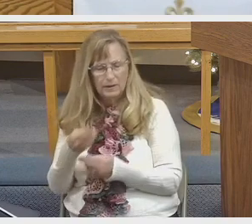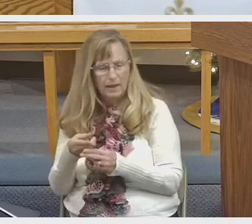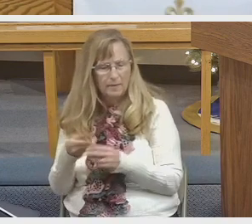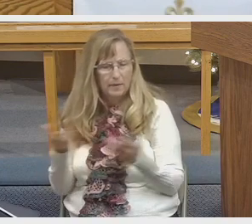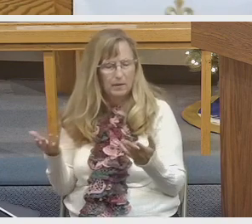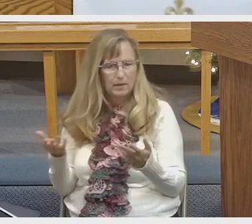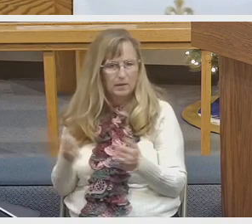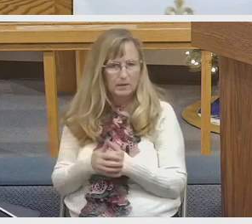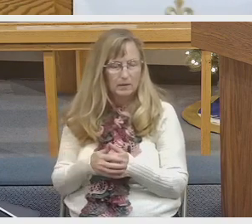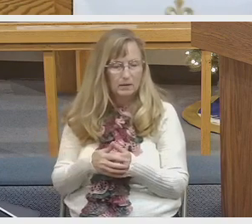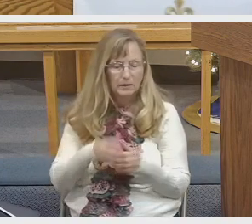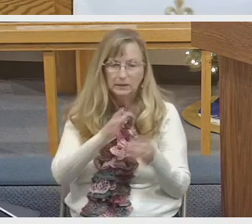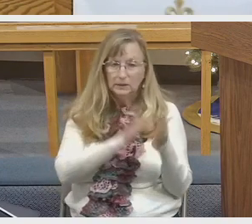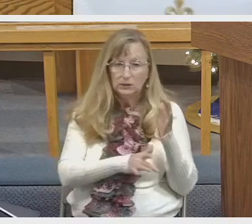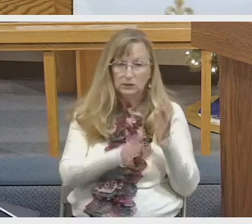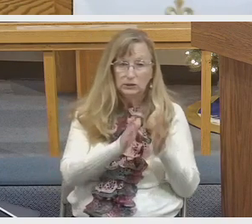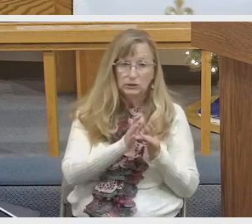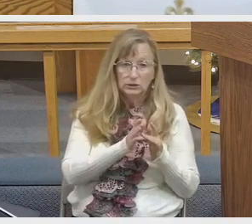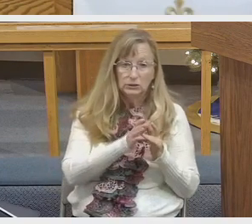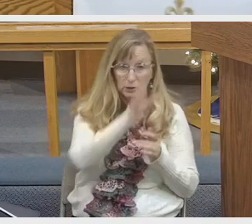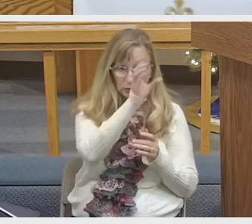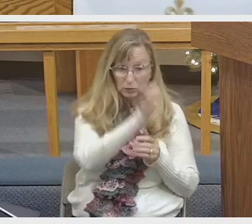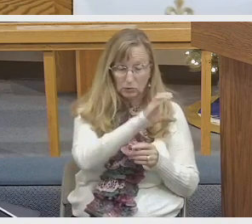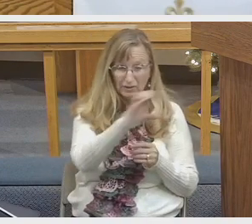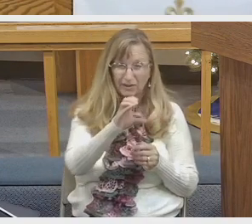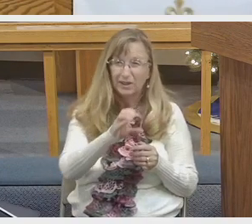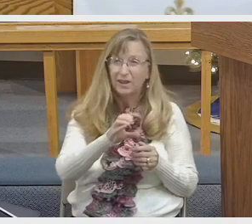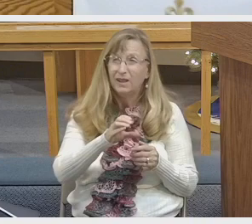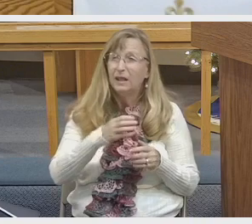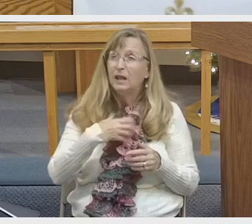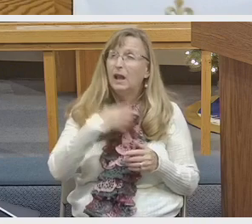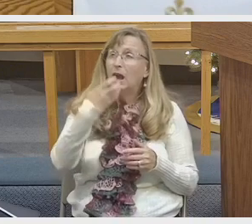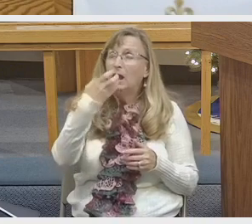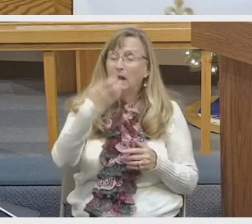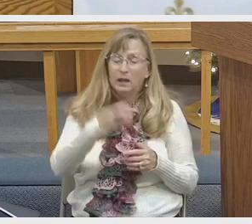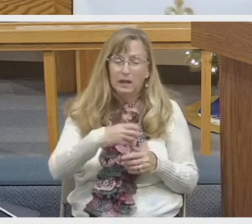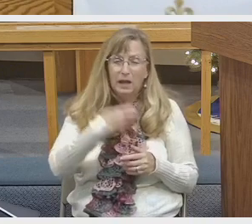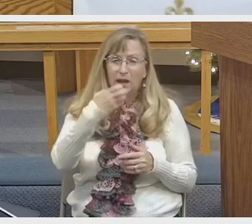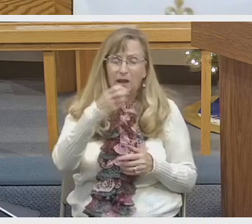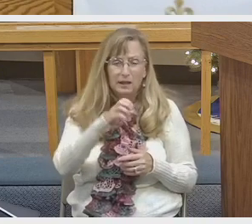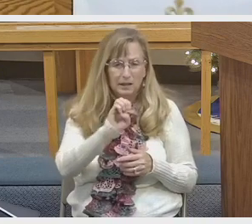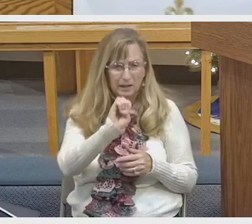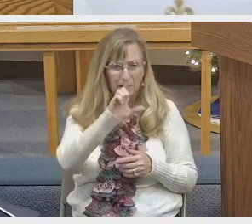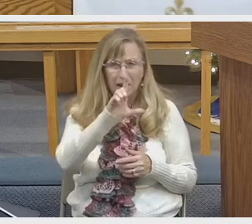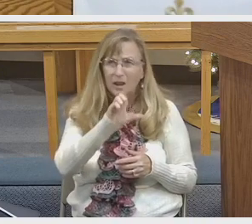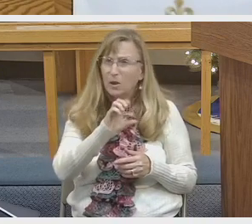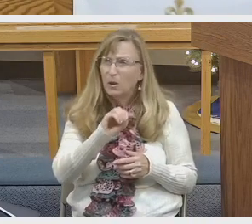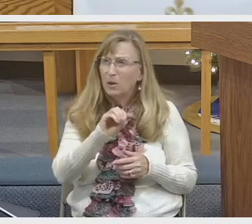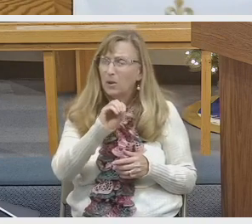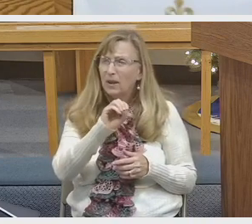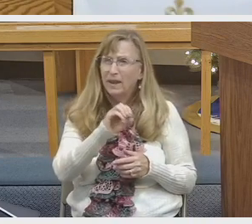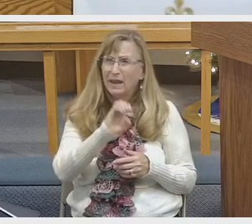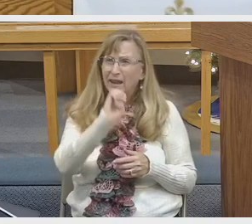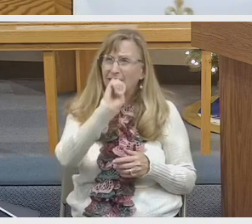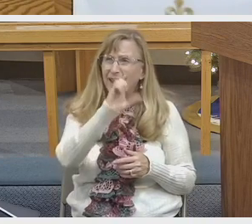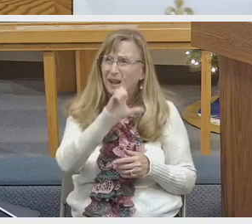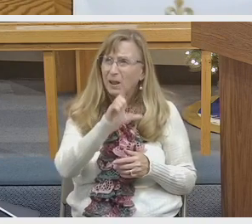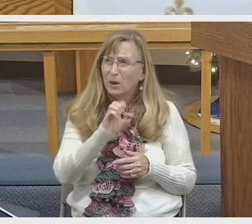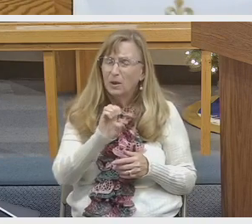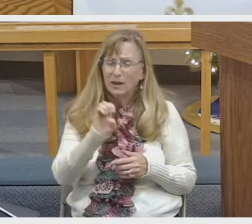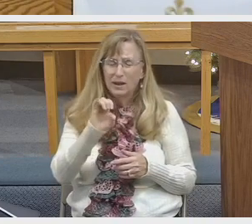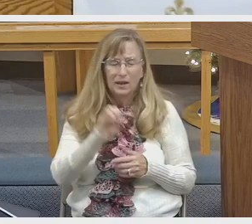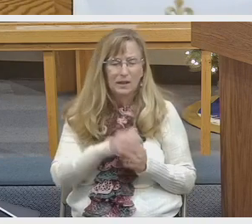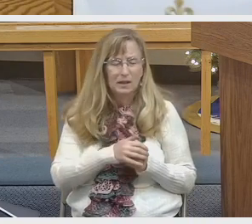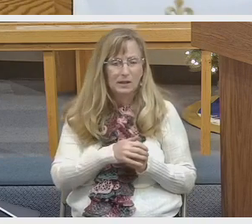they record his words in Aramaic, Eloi, Eloi, lama sabachthani. But when they talk about the name of Jesus,